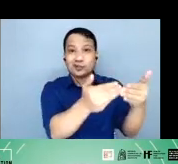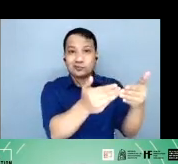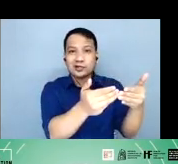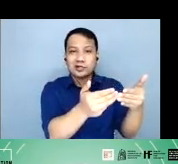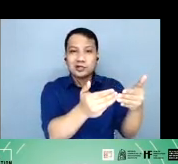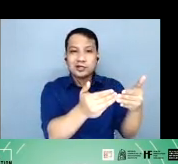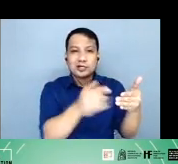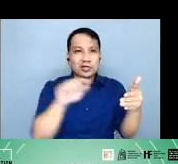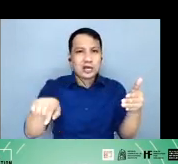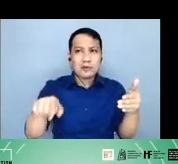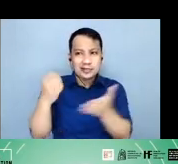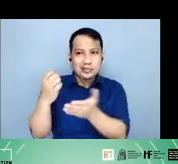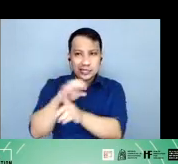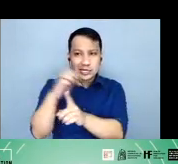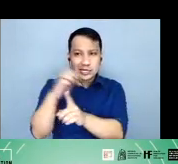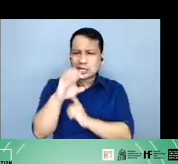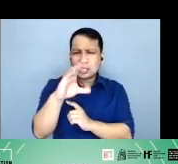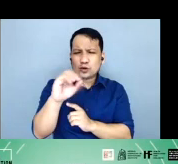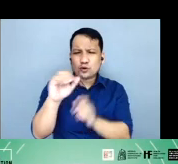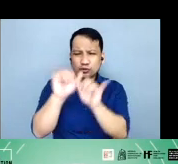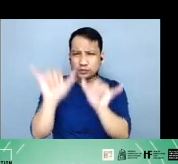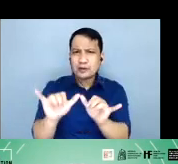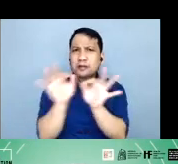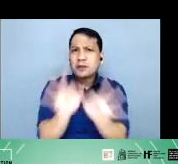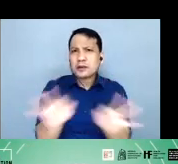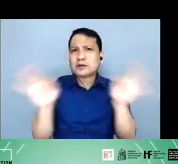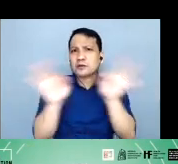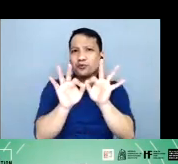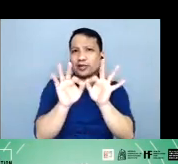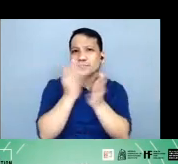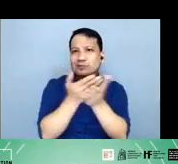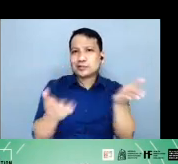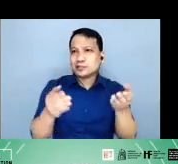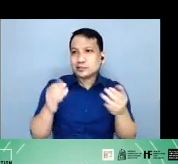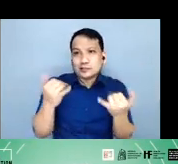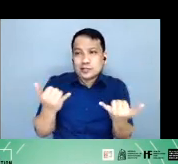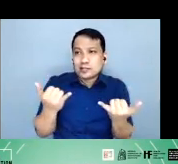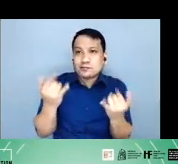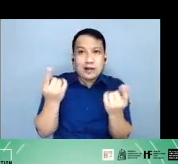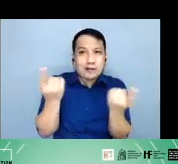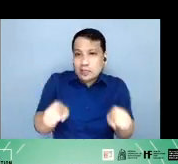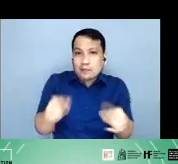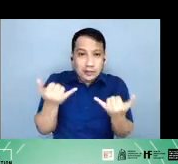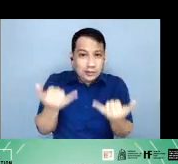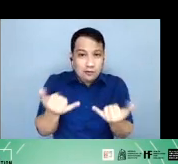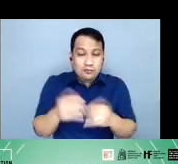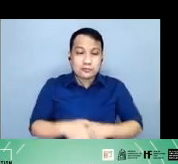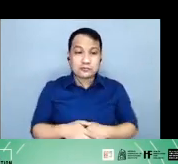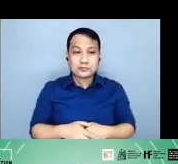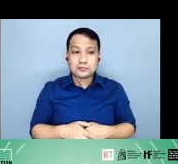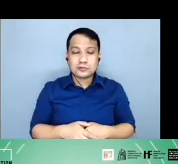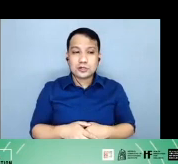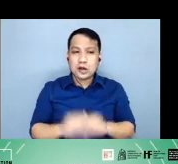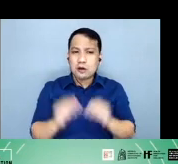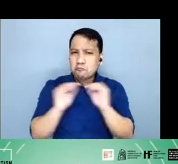to the ecosystem is a very big part and a very big factor on a lot of things that are happening today. So to discuss that, we're going